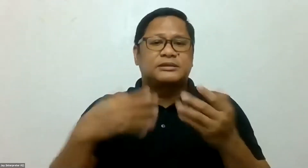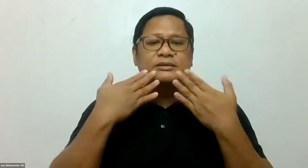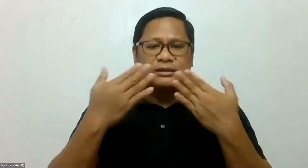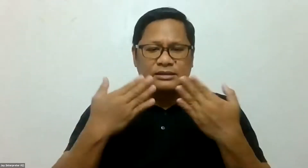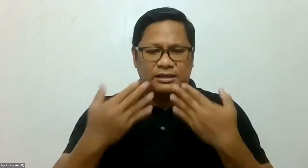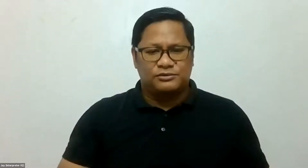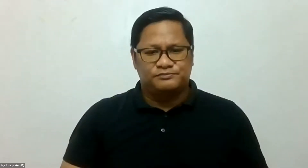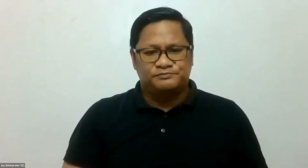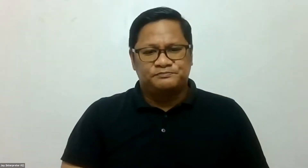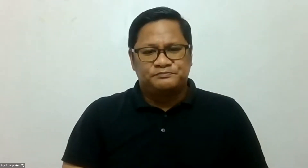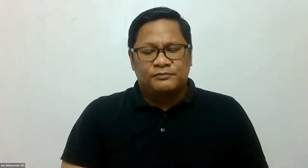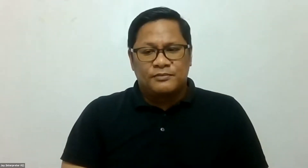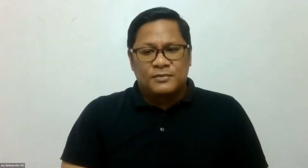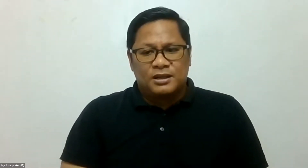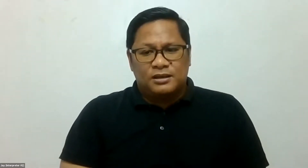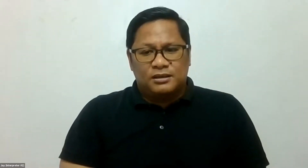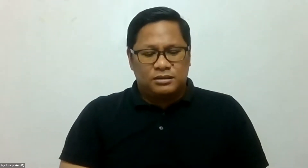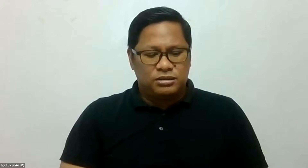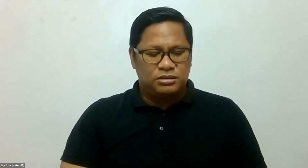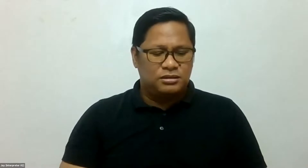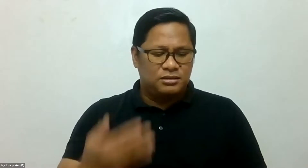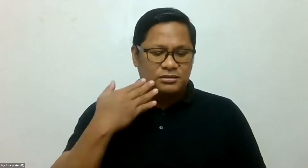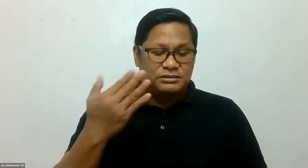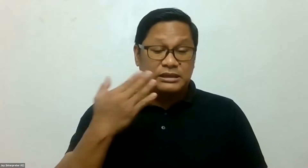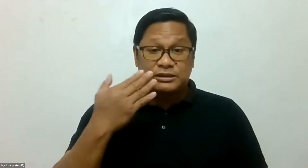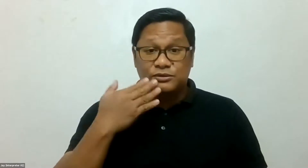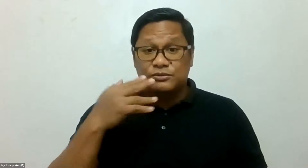po. Thank you very much, Paul.